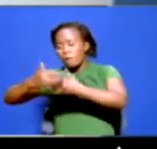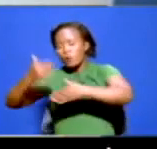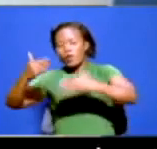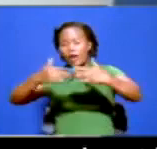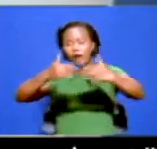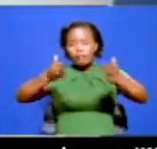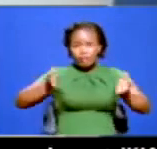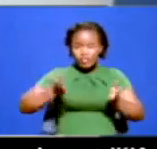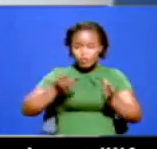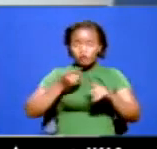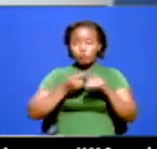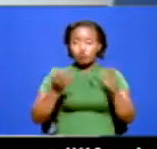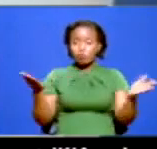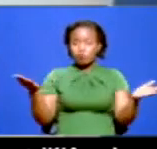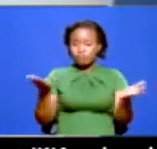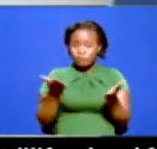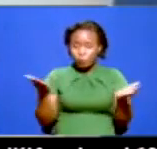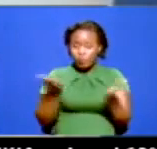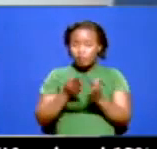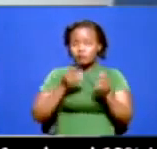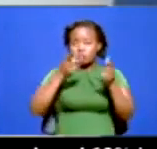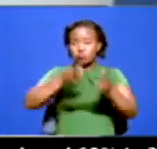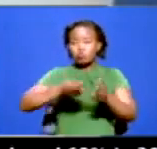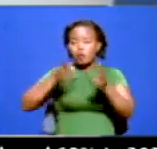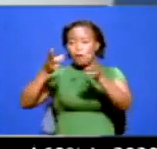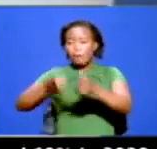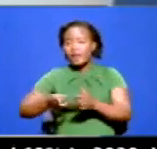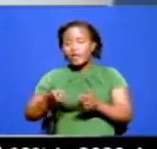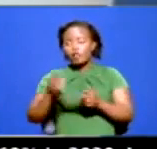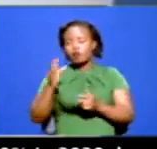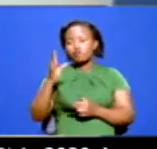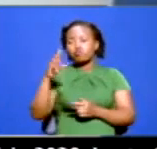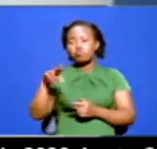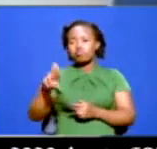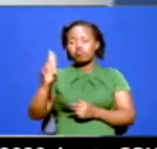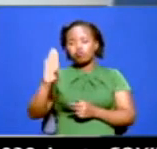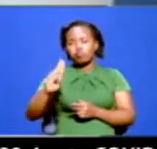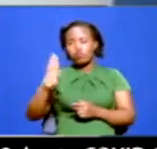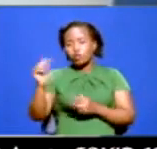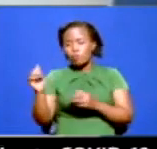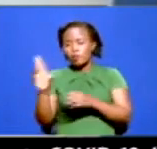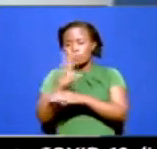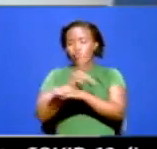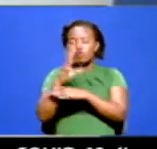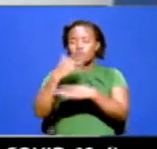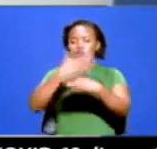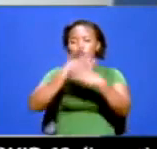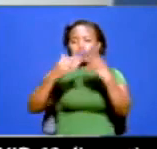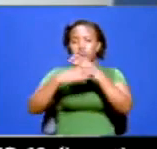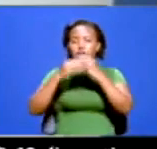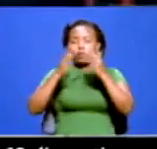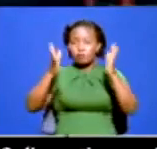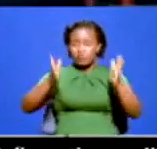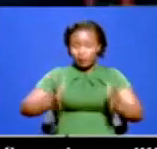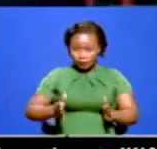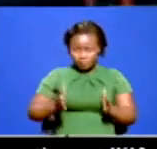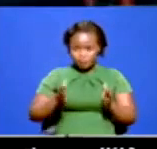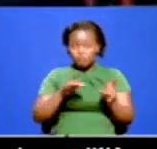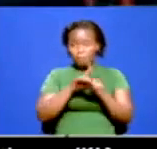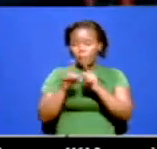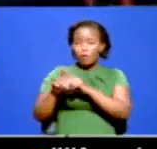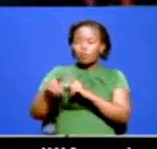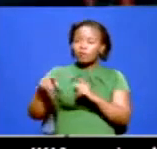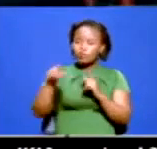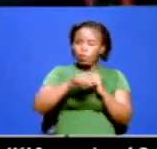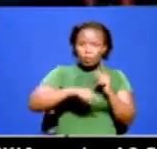from Mandera all the way to Kyunga using contractors. And what we have looked